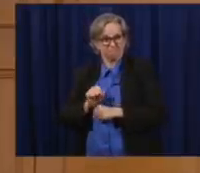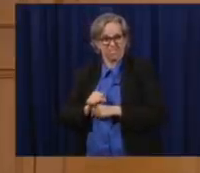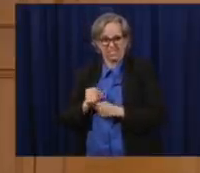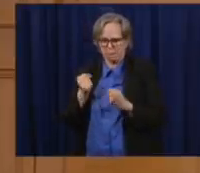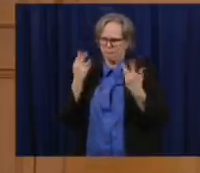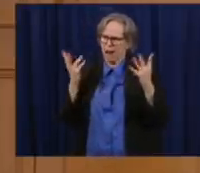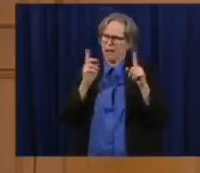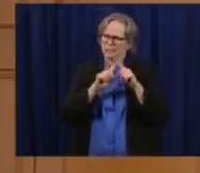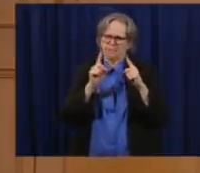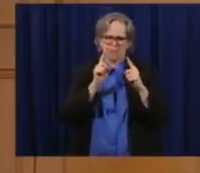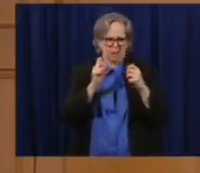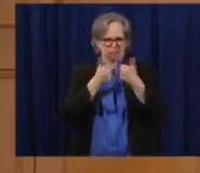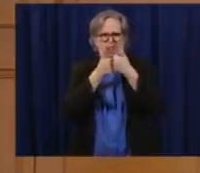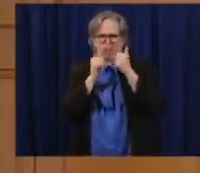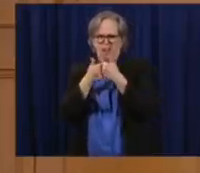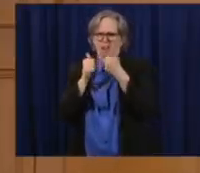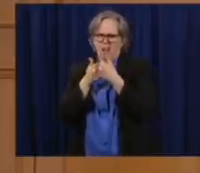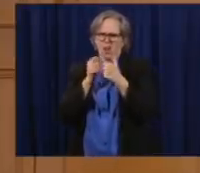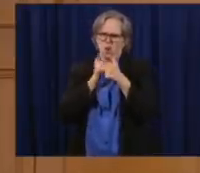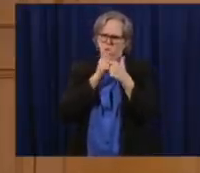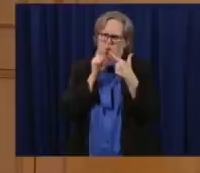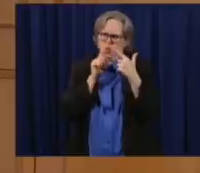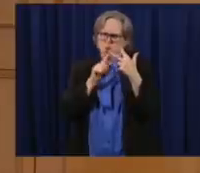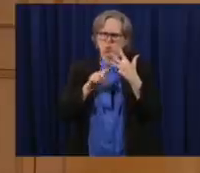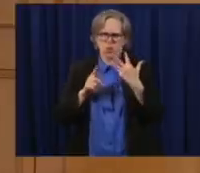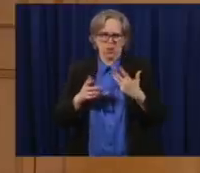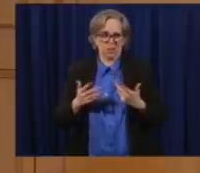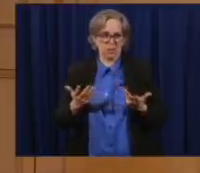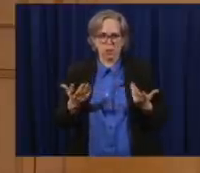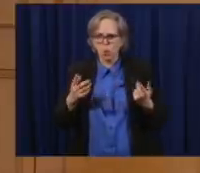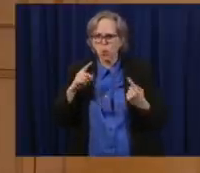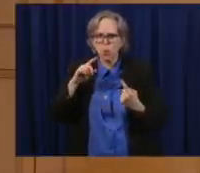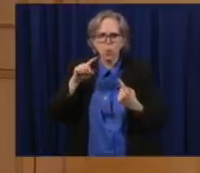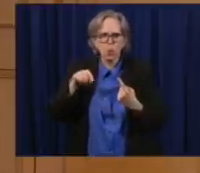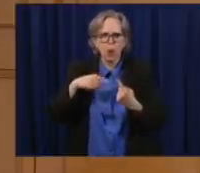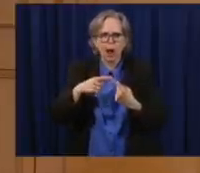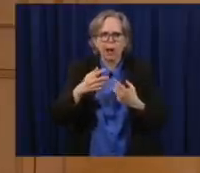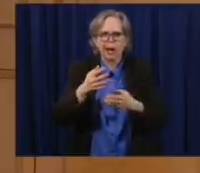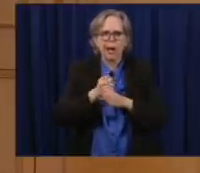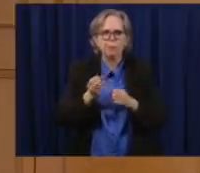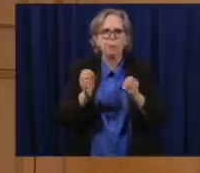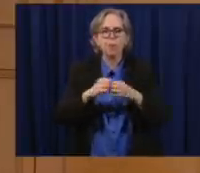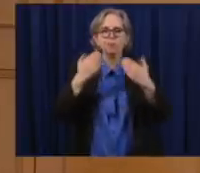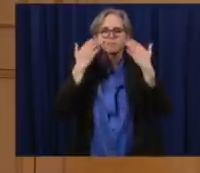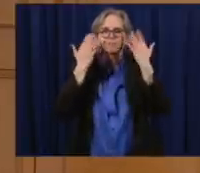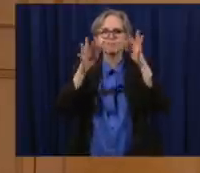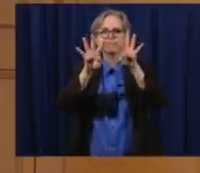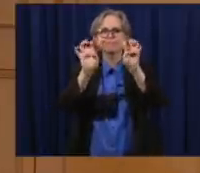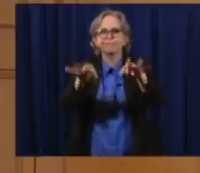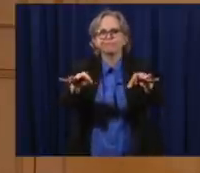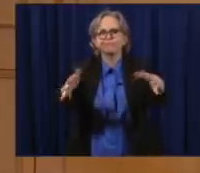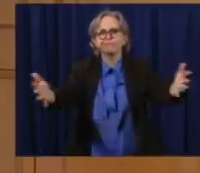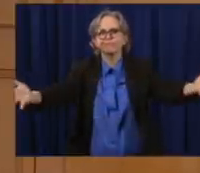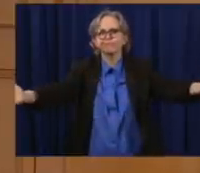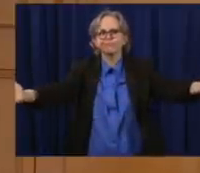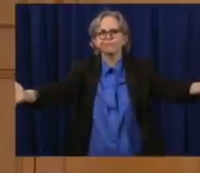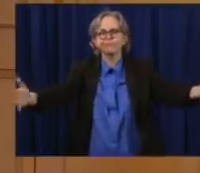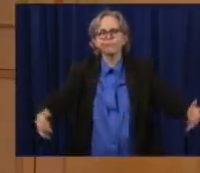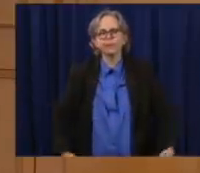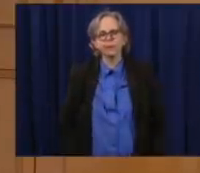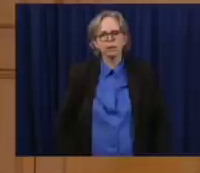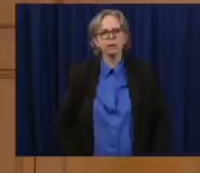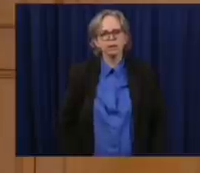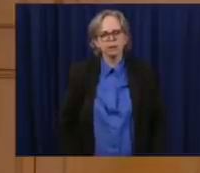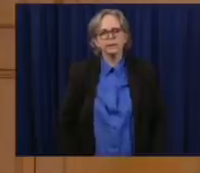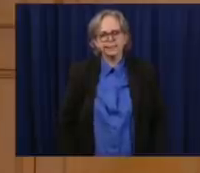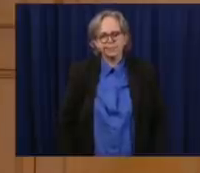know the answer to how soon we will have more. It's not, there's not a, if there is any part of this testing